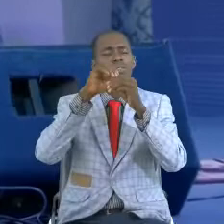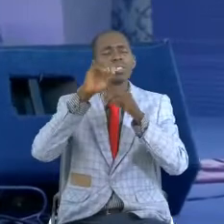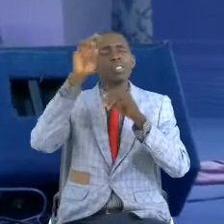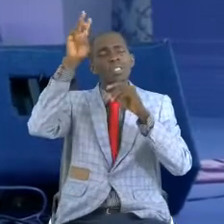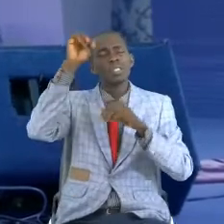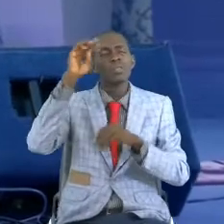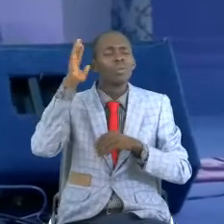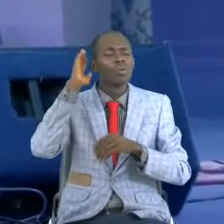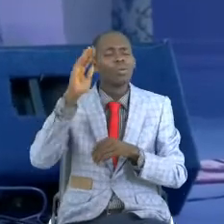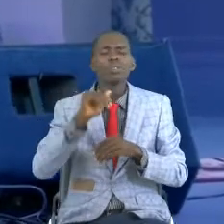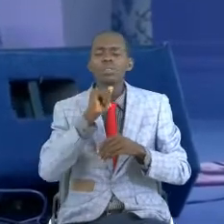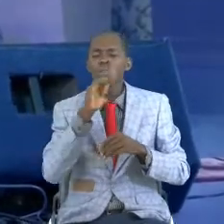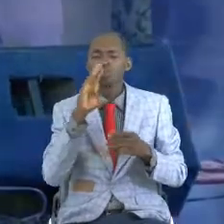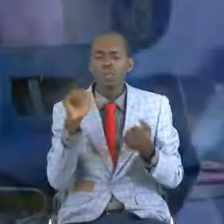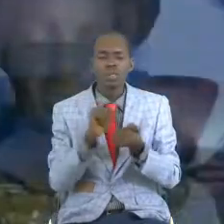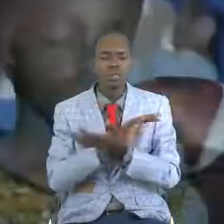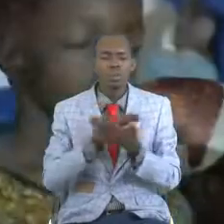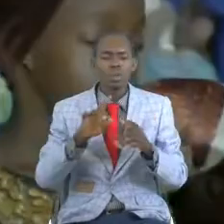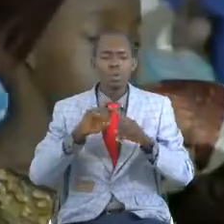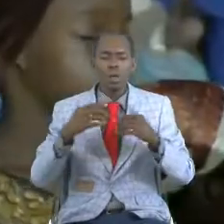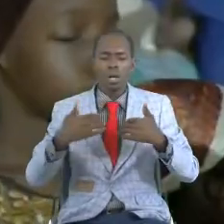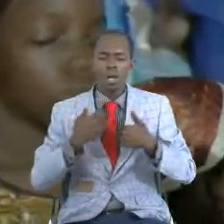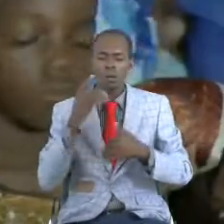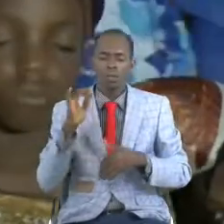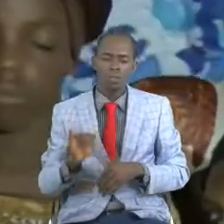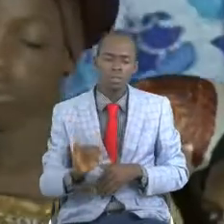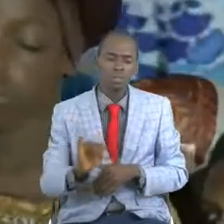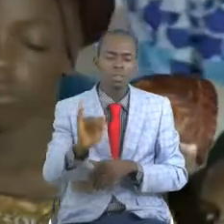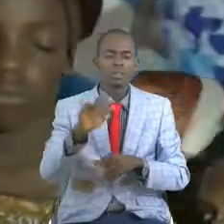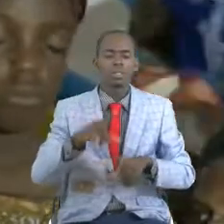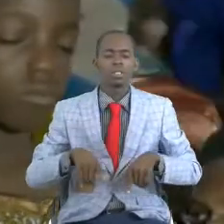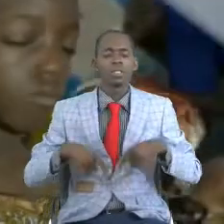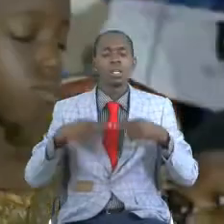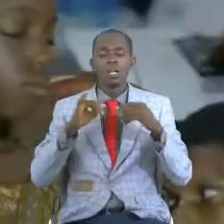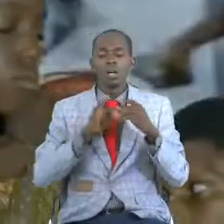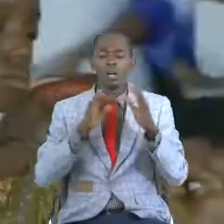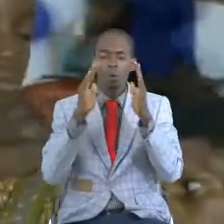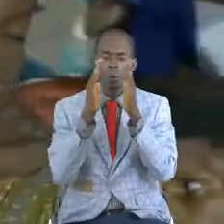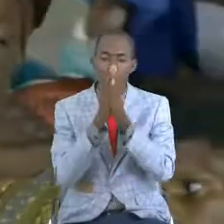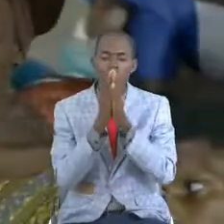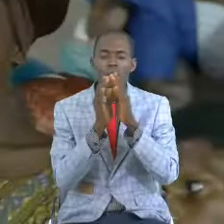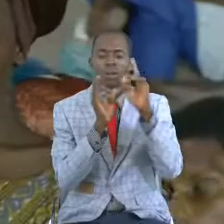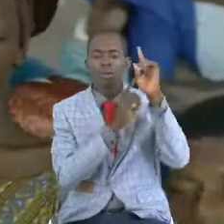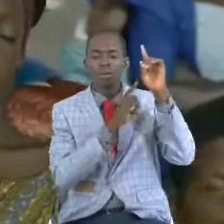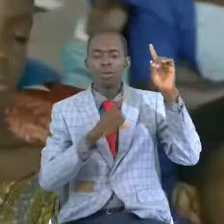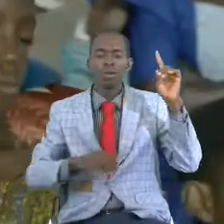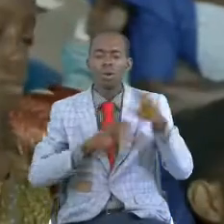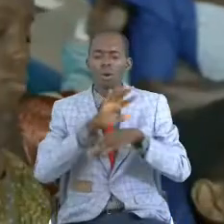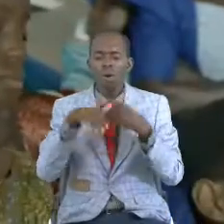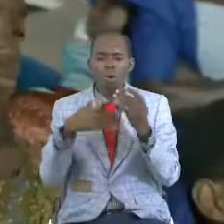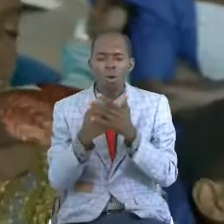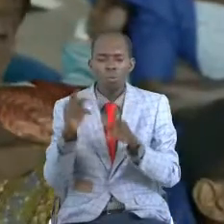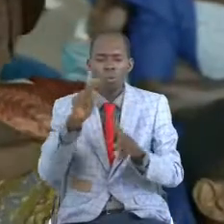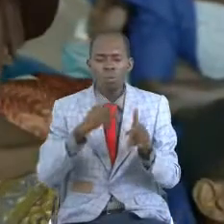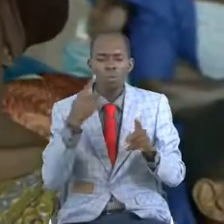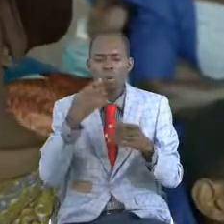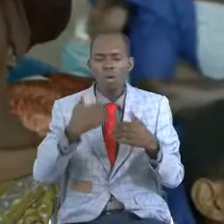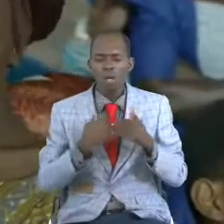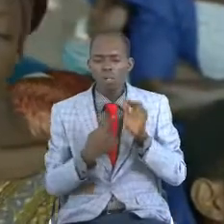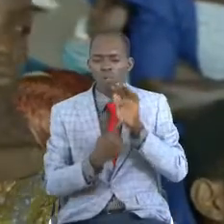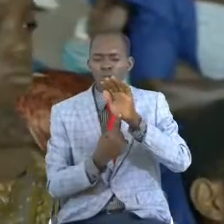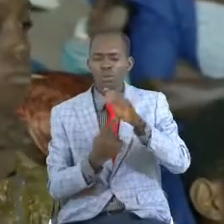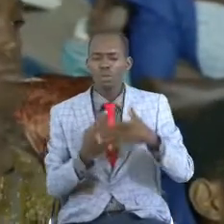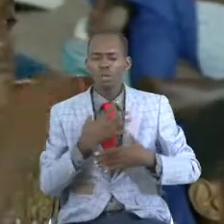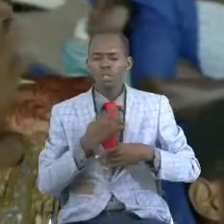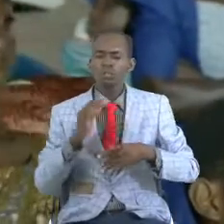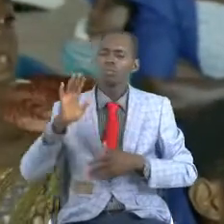have eternal, everlasting life. I pray, Lord, all these people have indicated and they have handed over